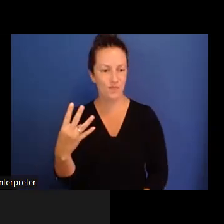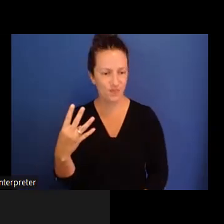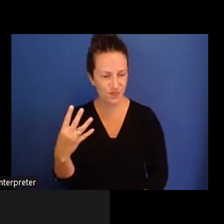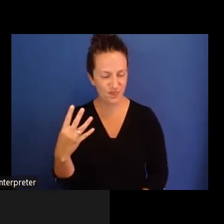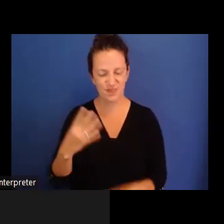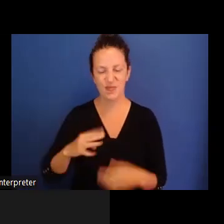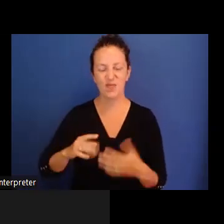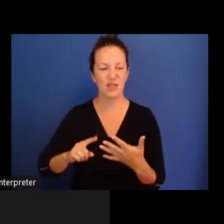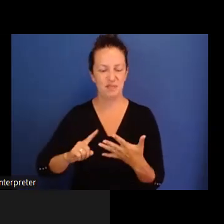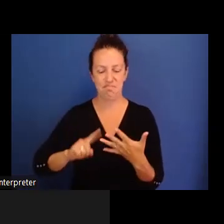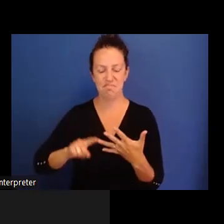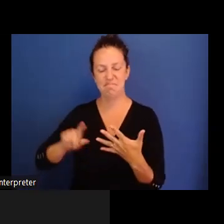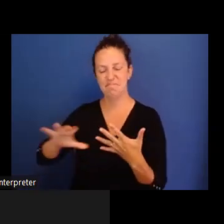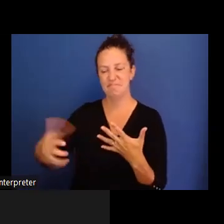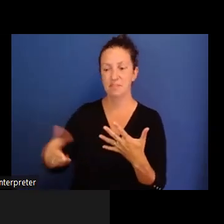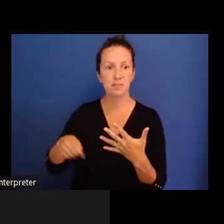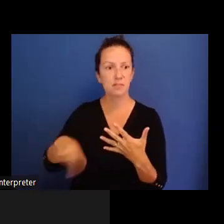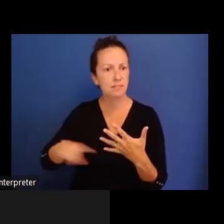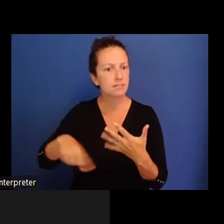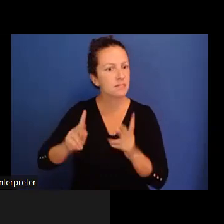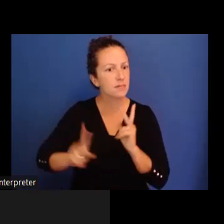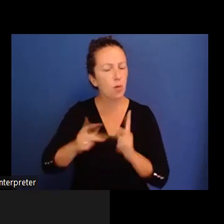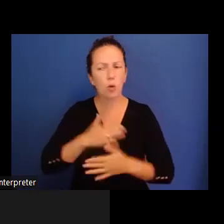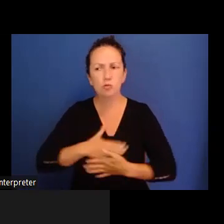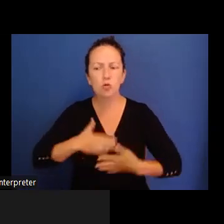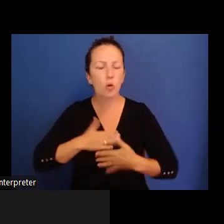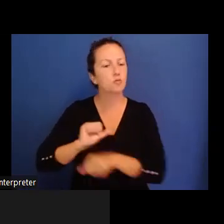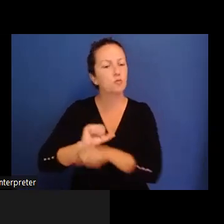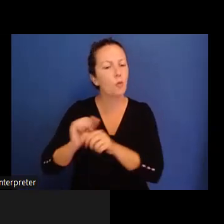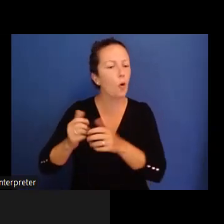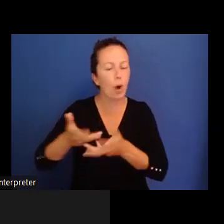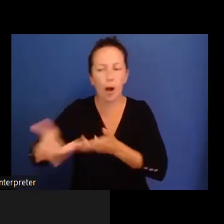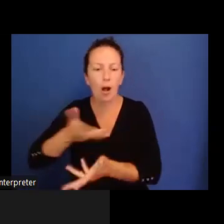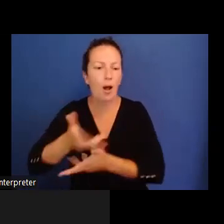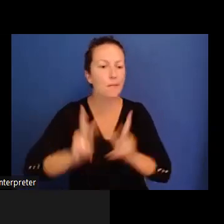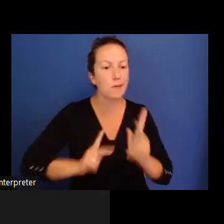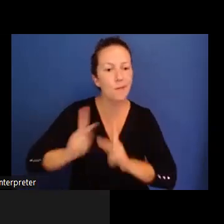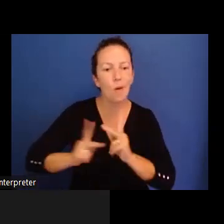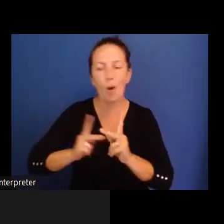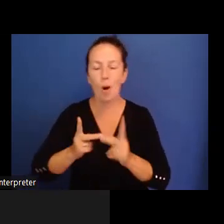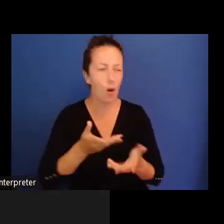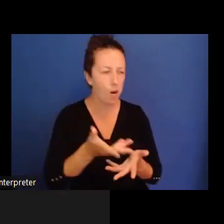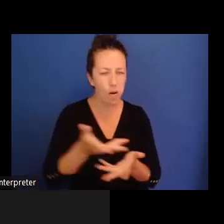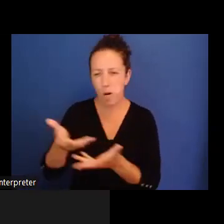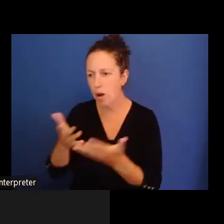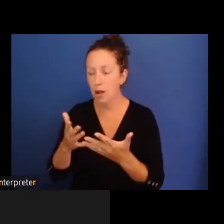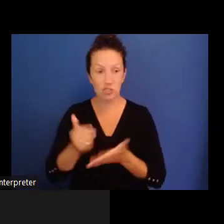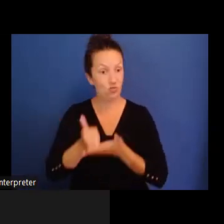this group are people who like to work with people to inform, enlighten,